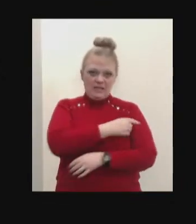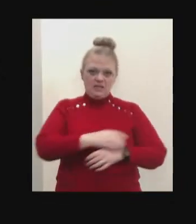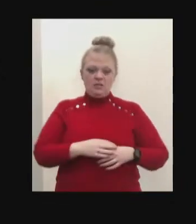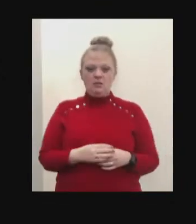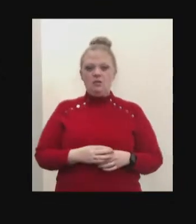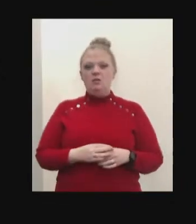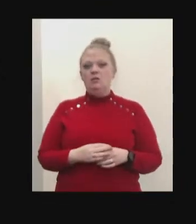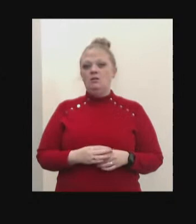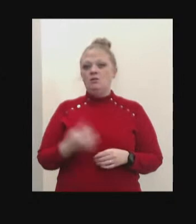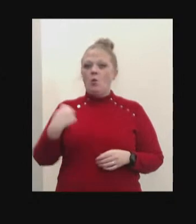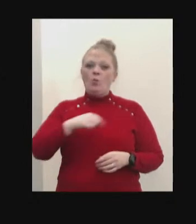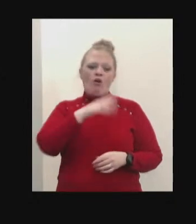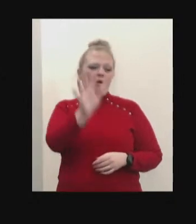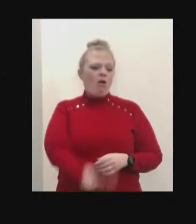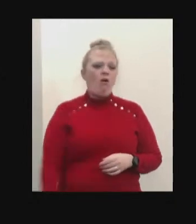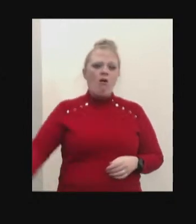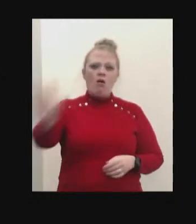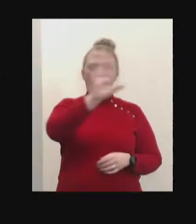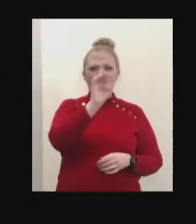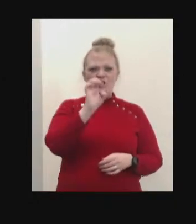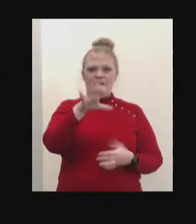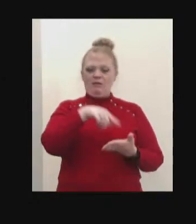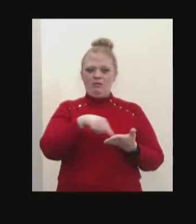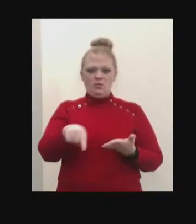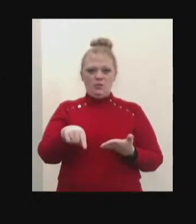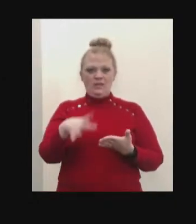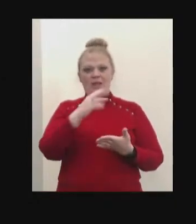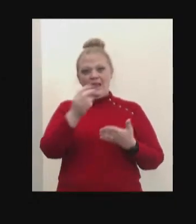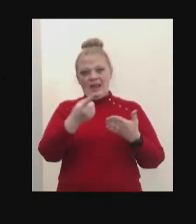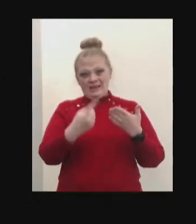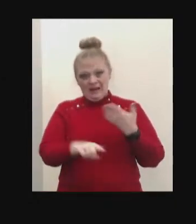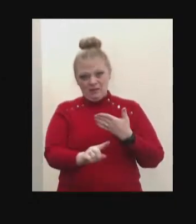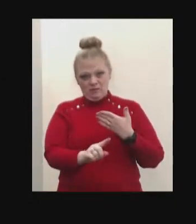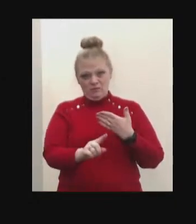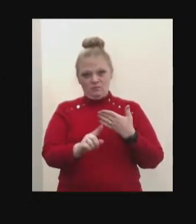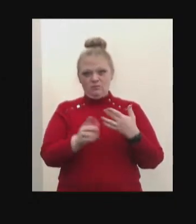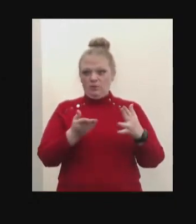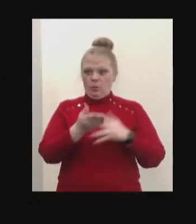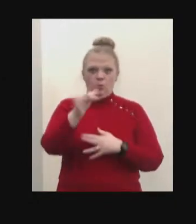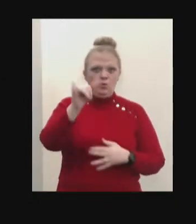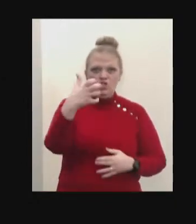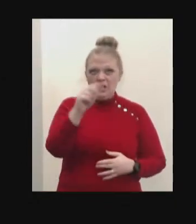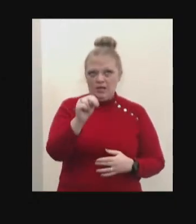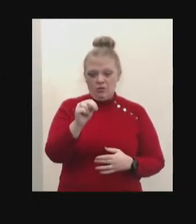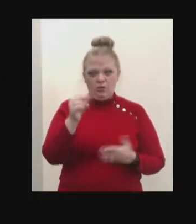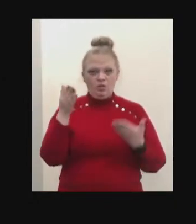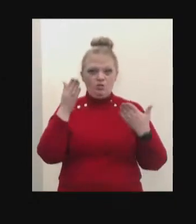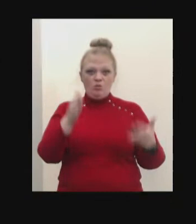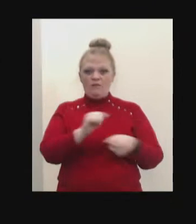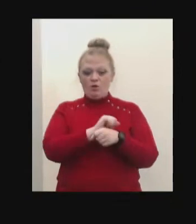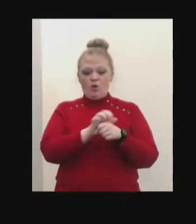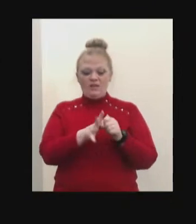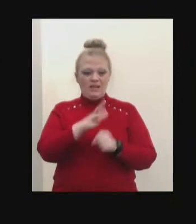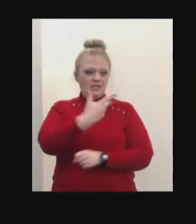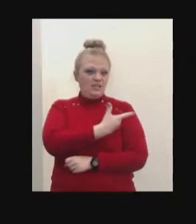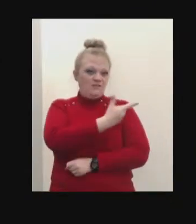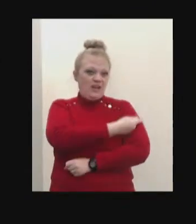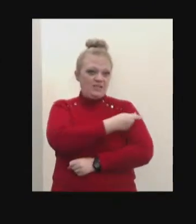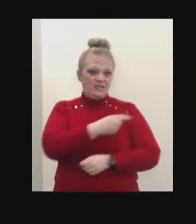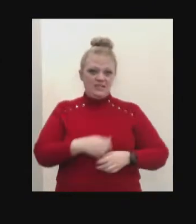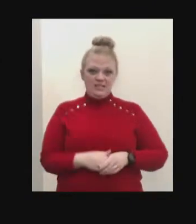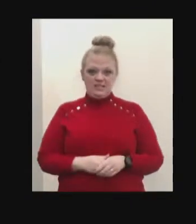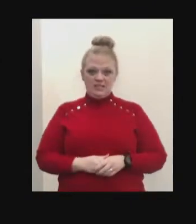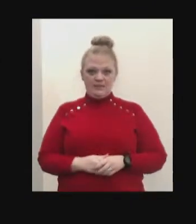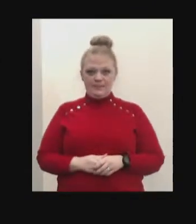over Erie County this week and next week and through January to offer COVID-19 vaccines. We